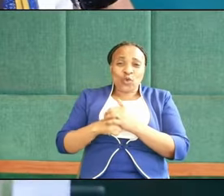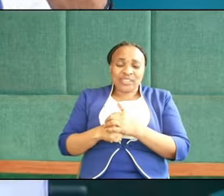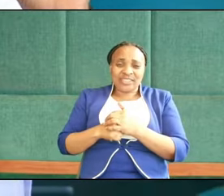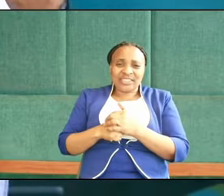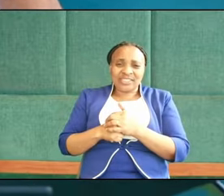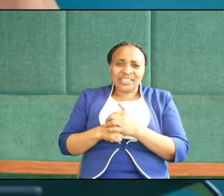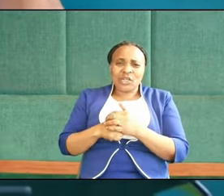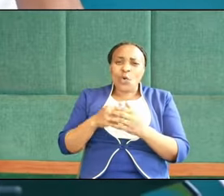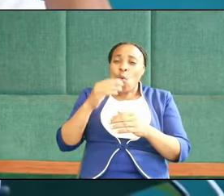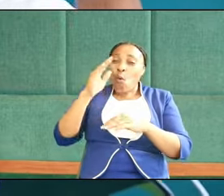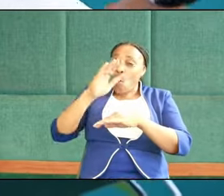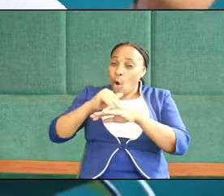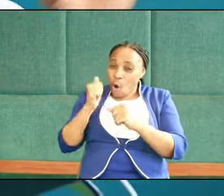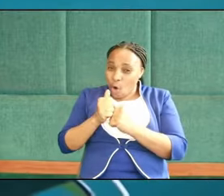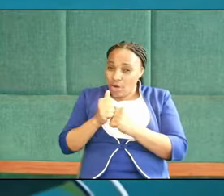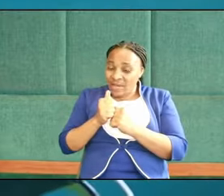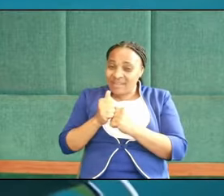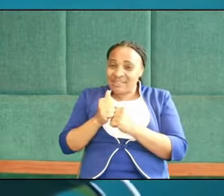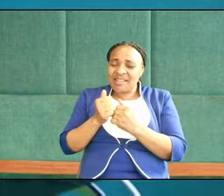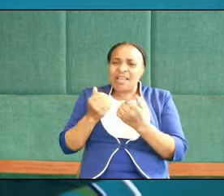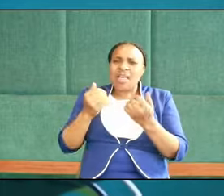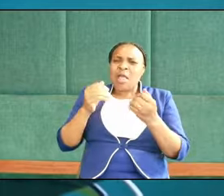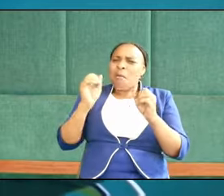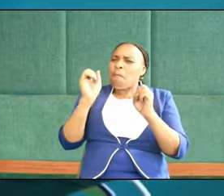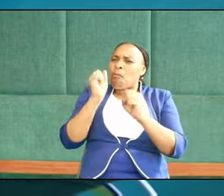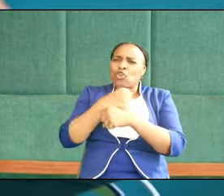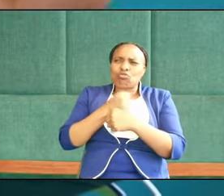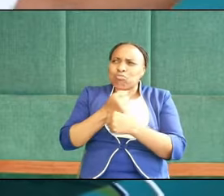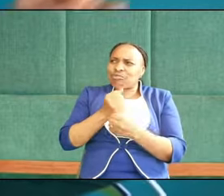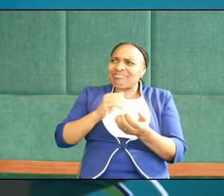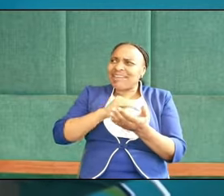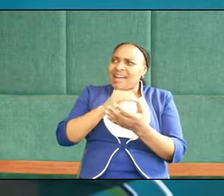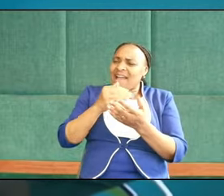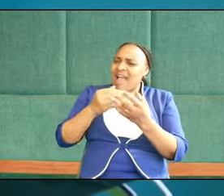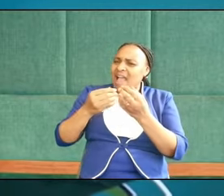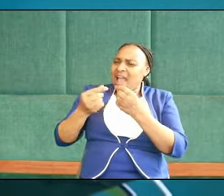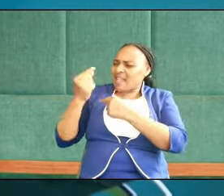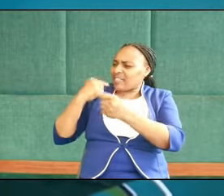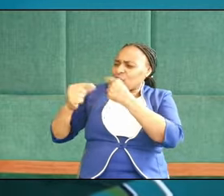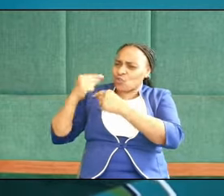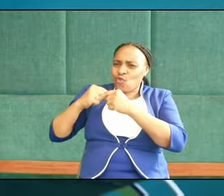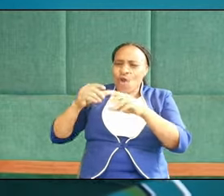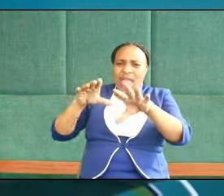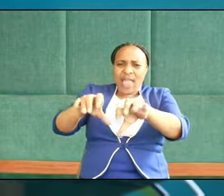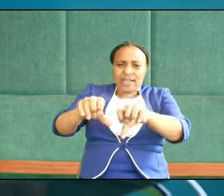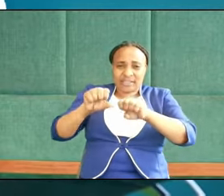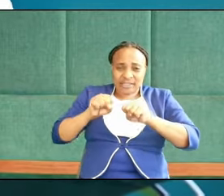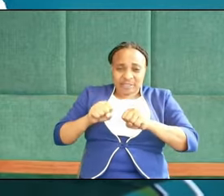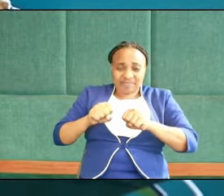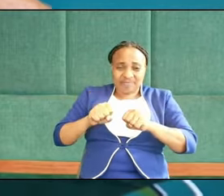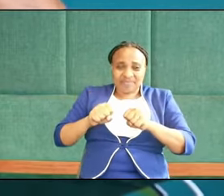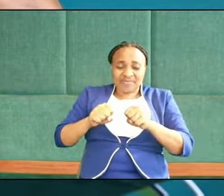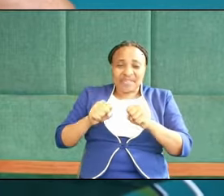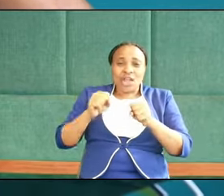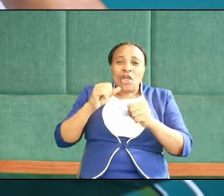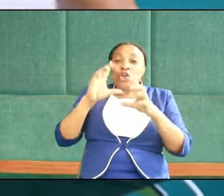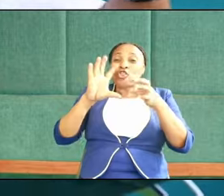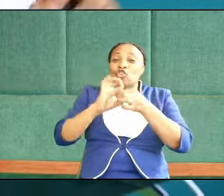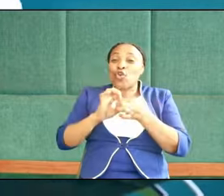vineyard of what we call ancestral heritage. Ancestral heritage. Those of you joining online, just